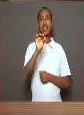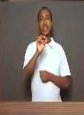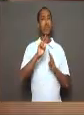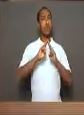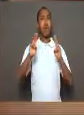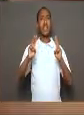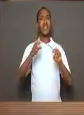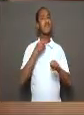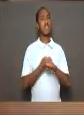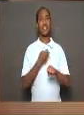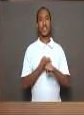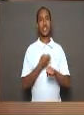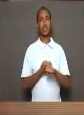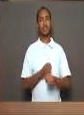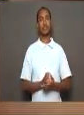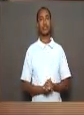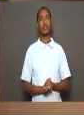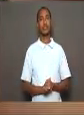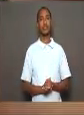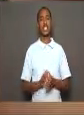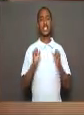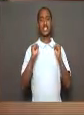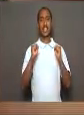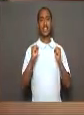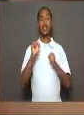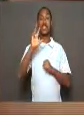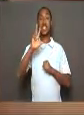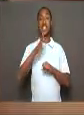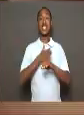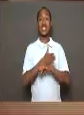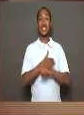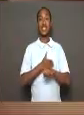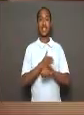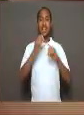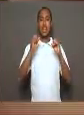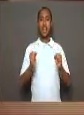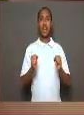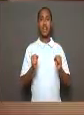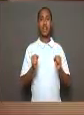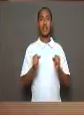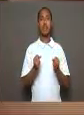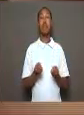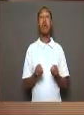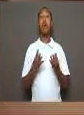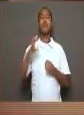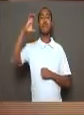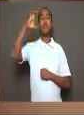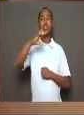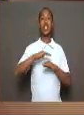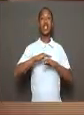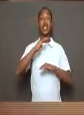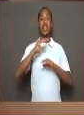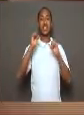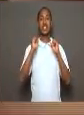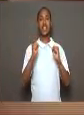quite difficult. The strength of the 3 sticks can withstand more force than the